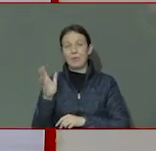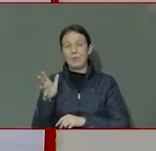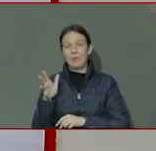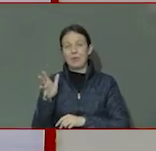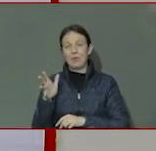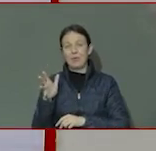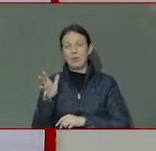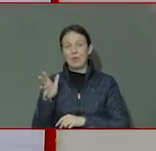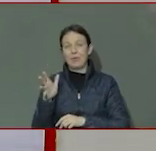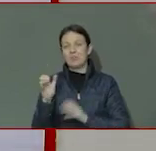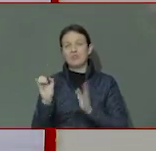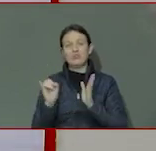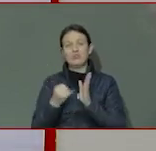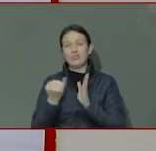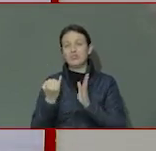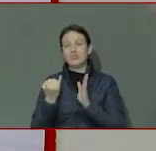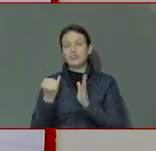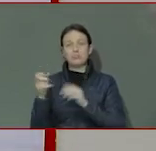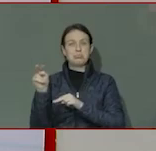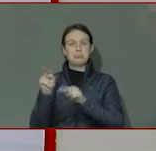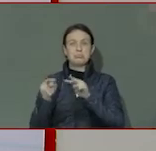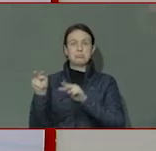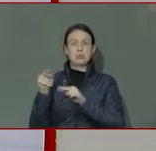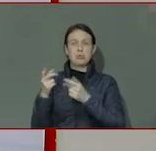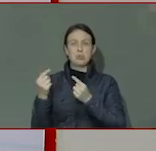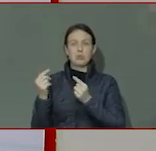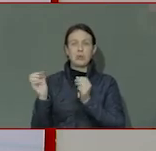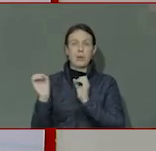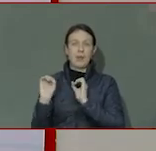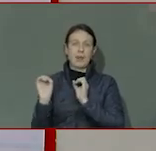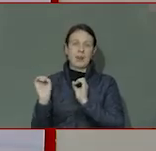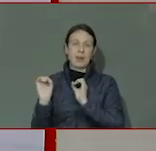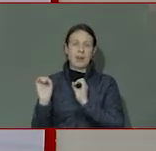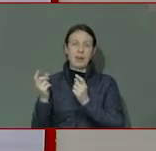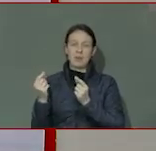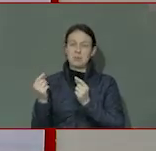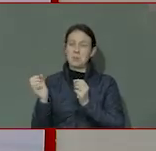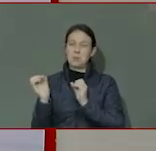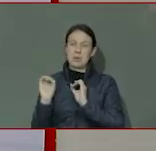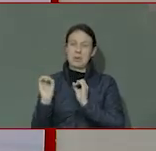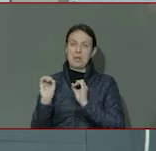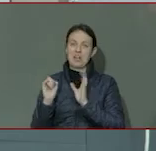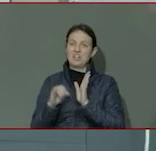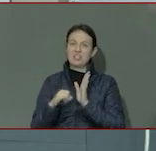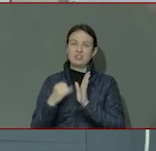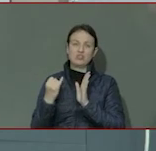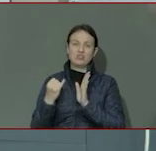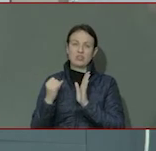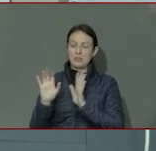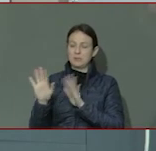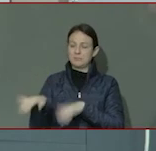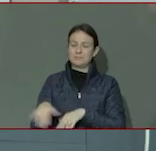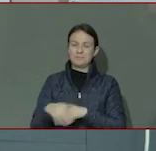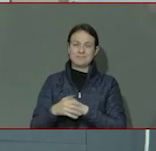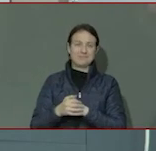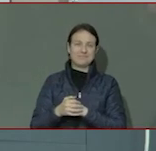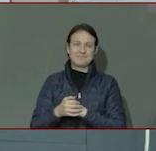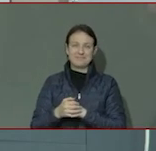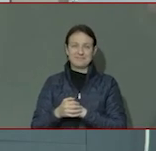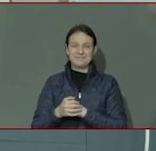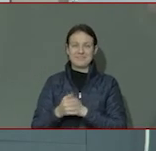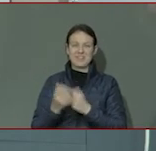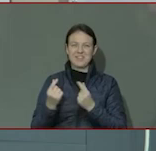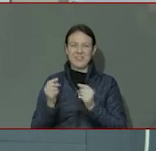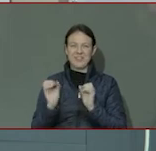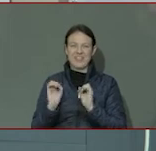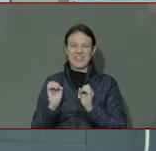call a spectator. It's not going to do anything. It's just going to chill there. It's not going to do